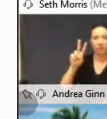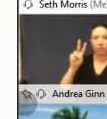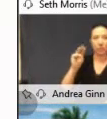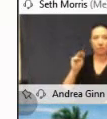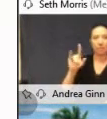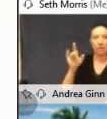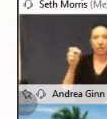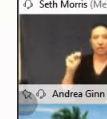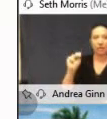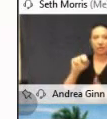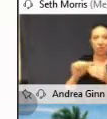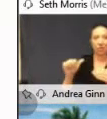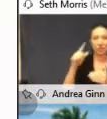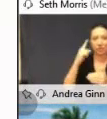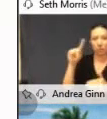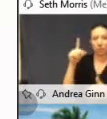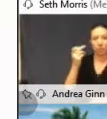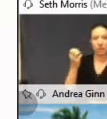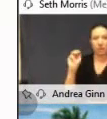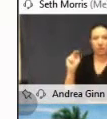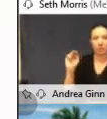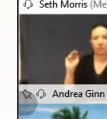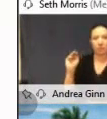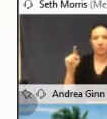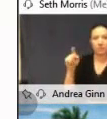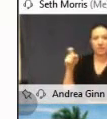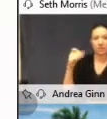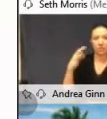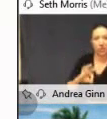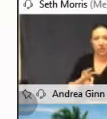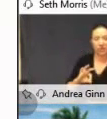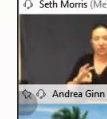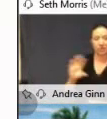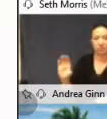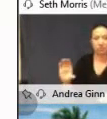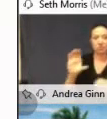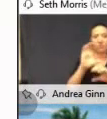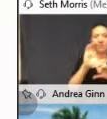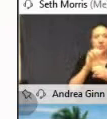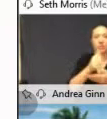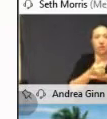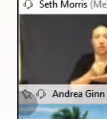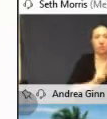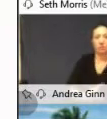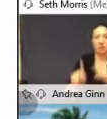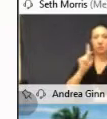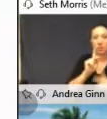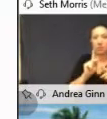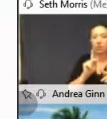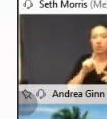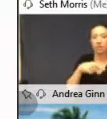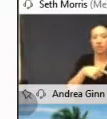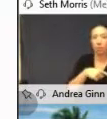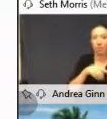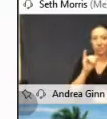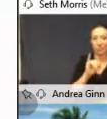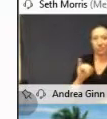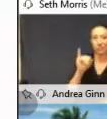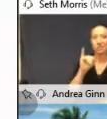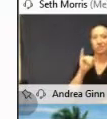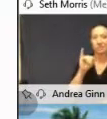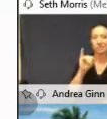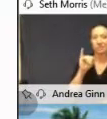in premium tax credits to help individuals better afford coverage. All of these